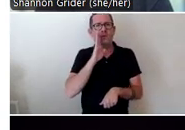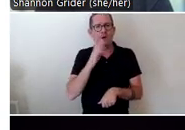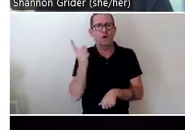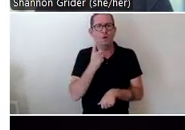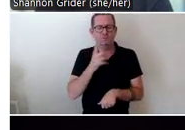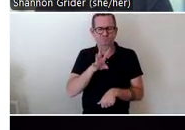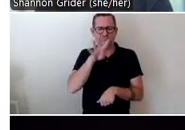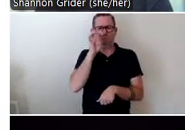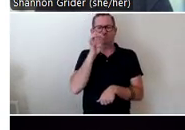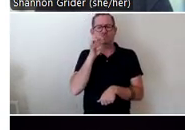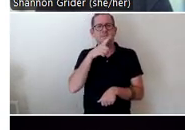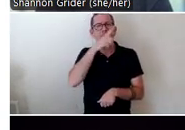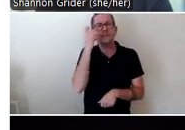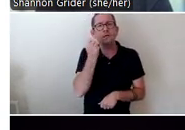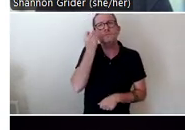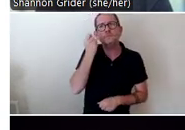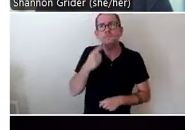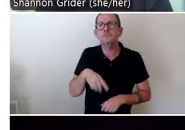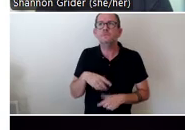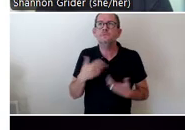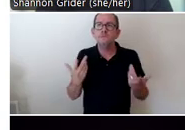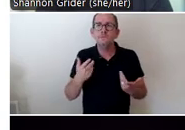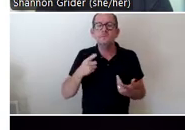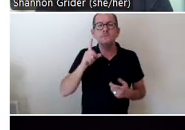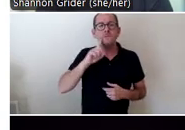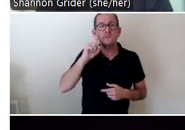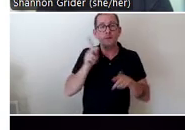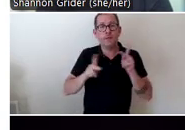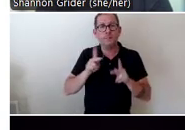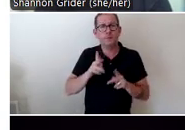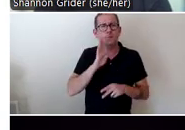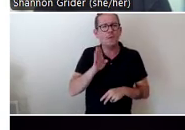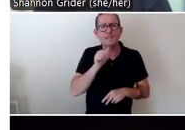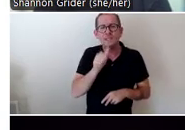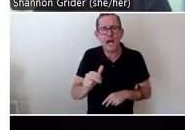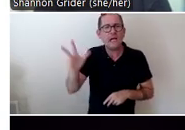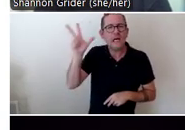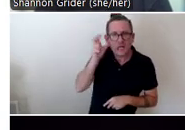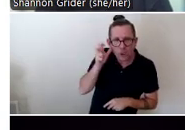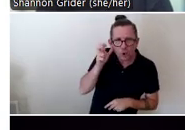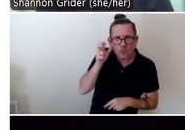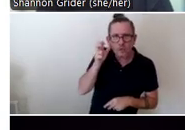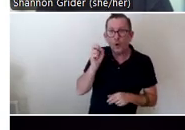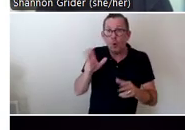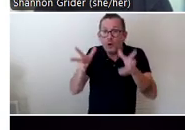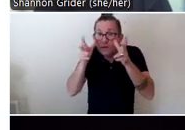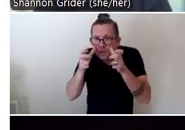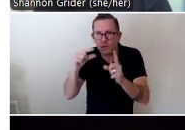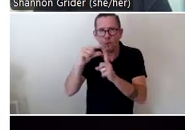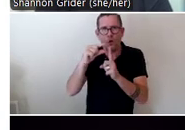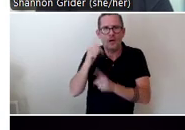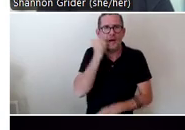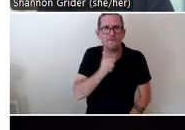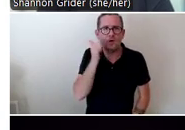Most of the time, there will always be some puzzling things happening because you're